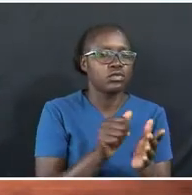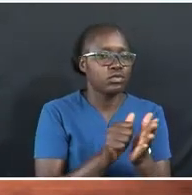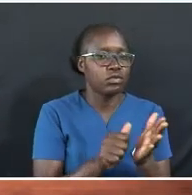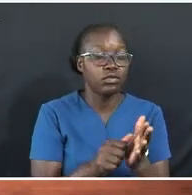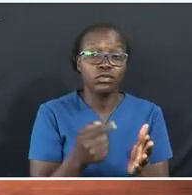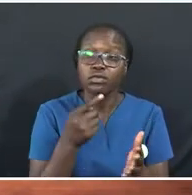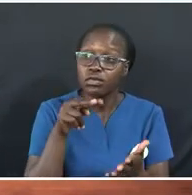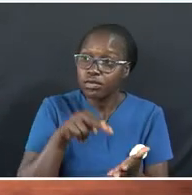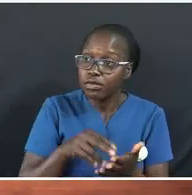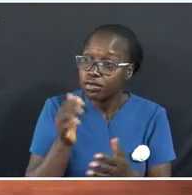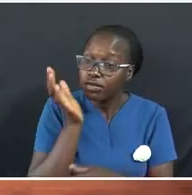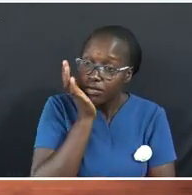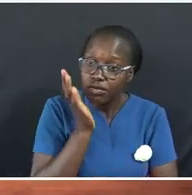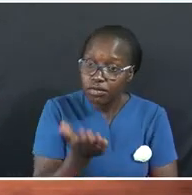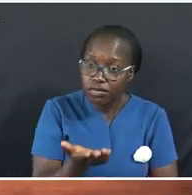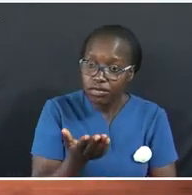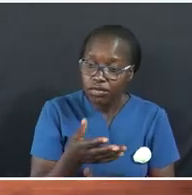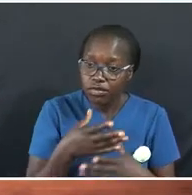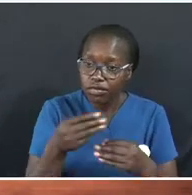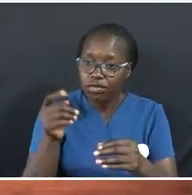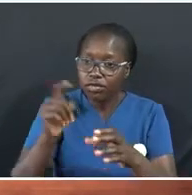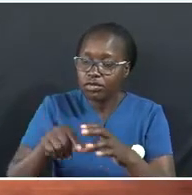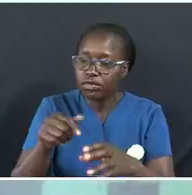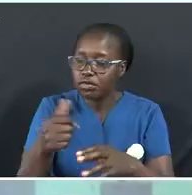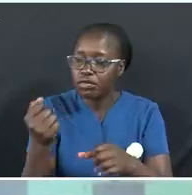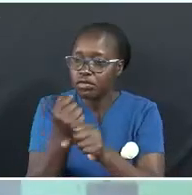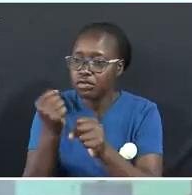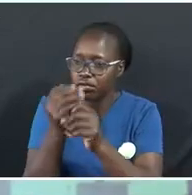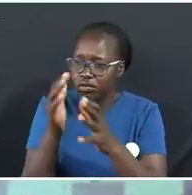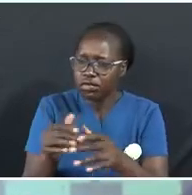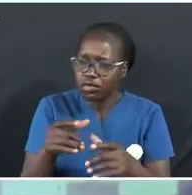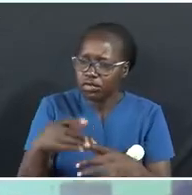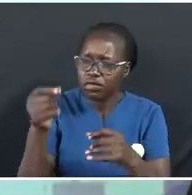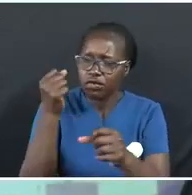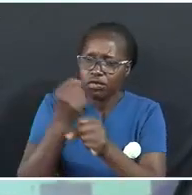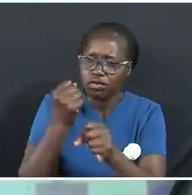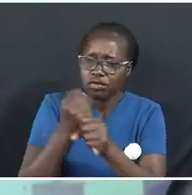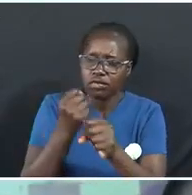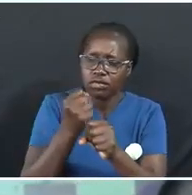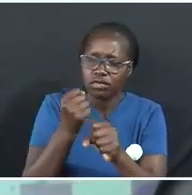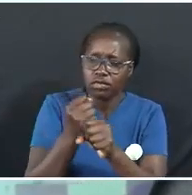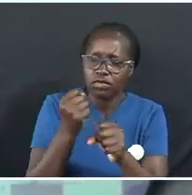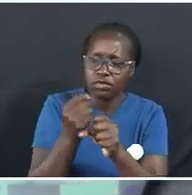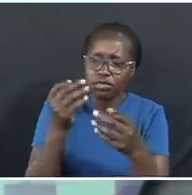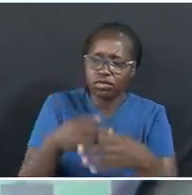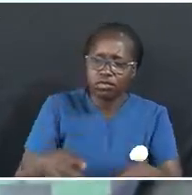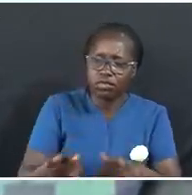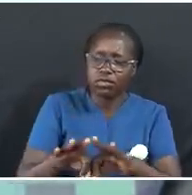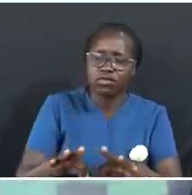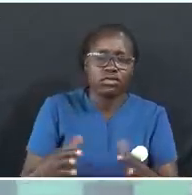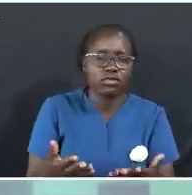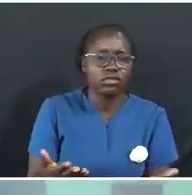standing idle. Go also to the vineyard, go also to the land, go also to the farm and work.